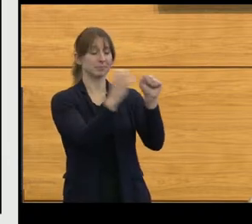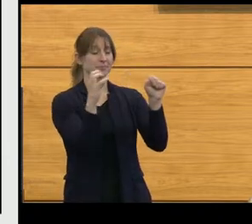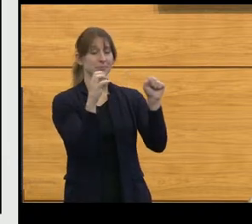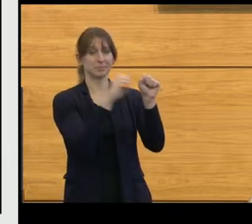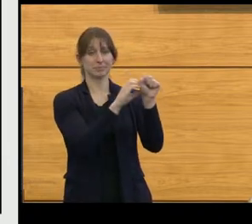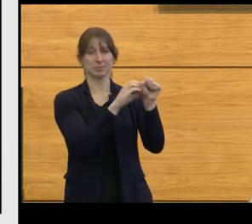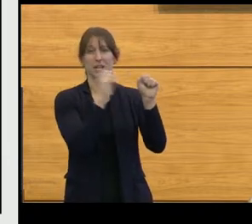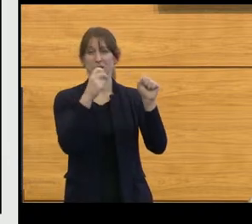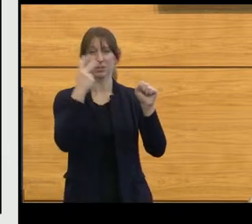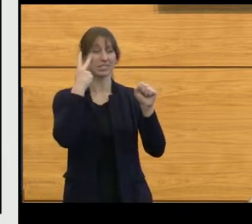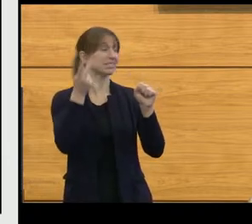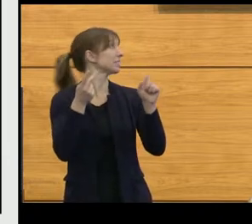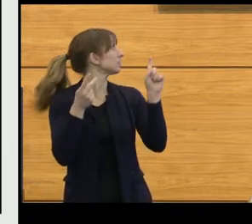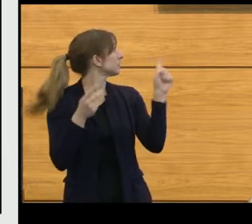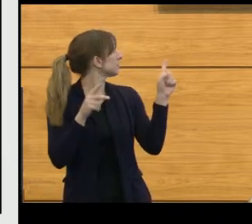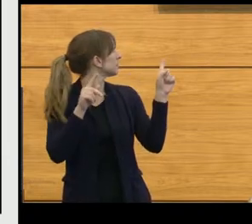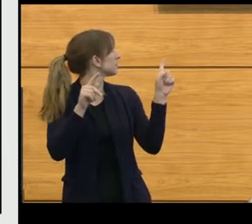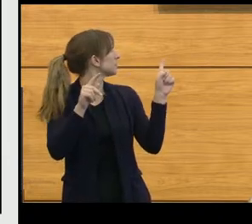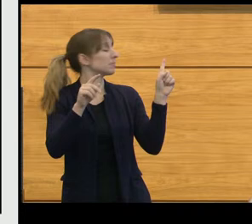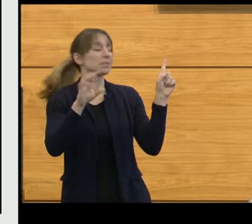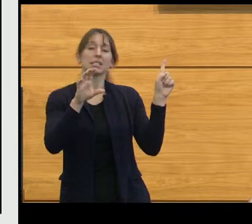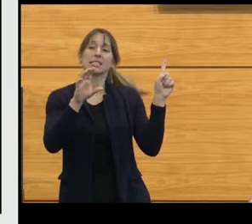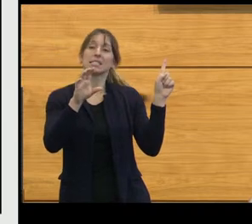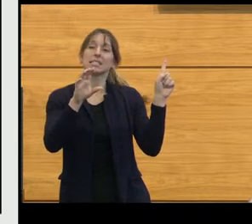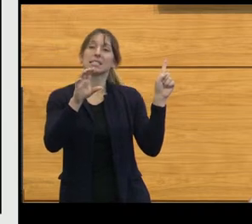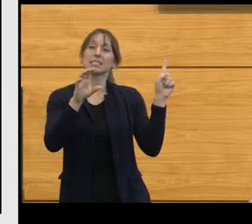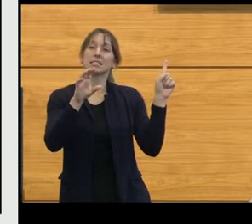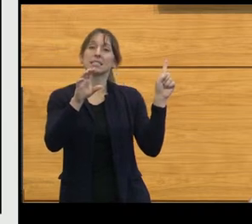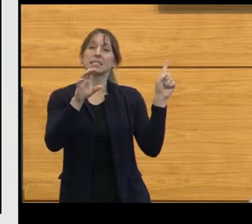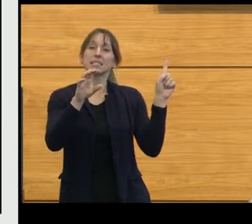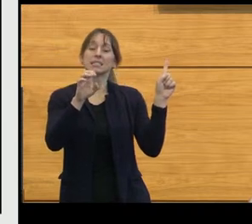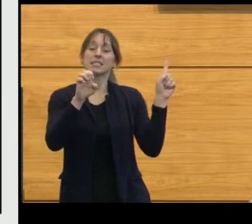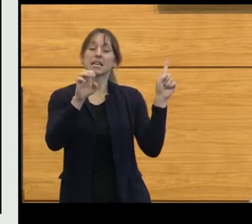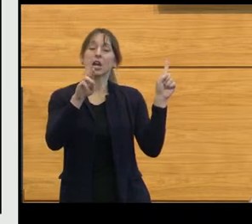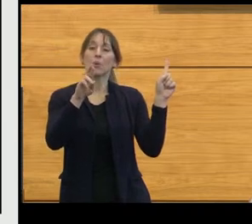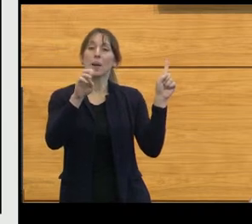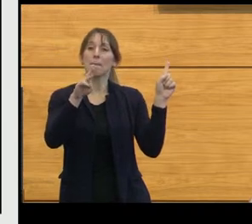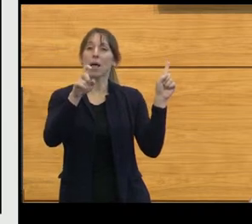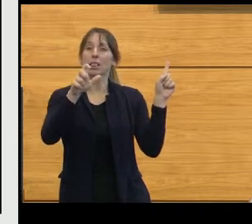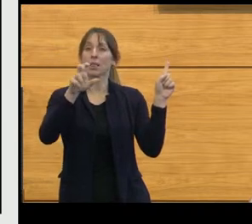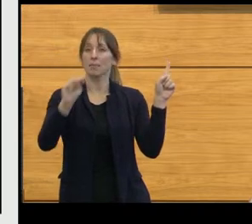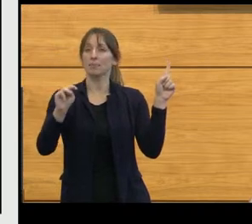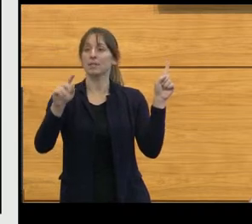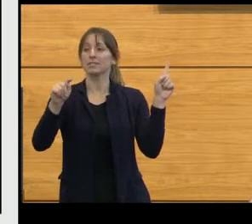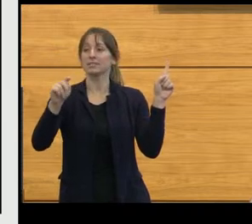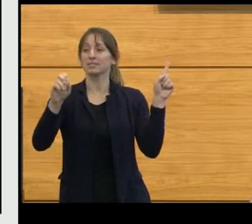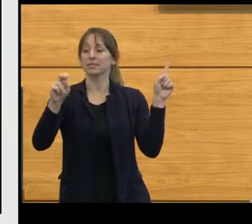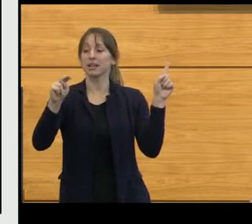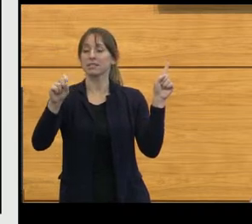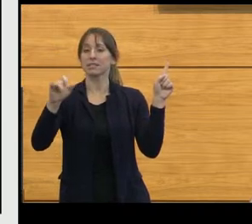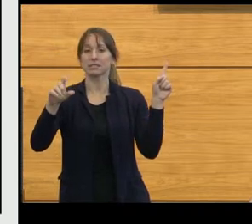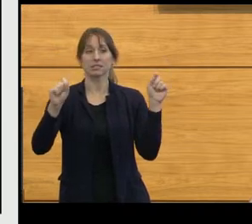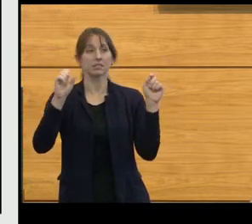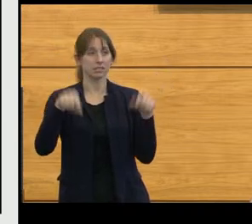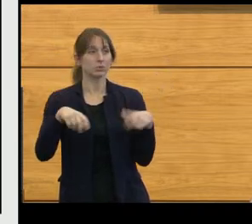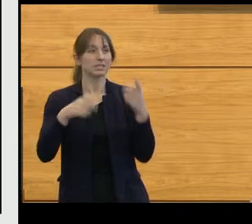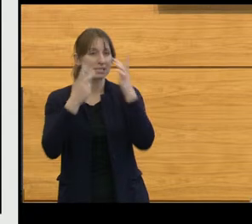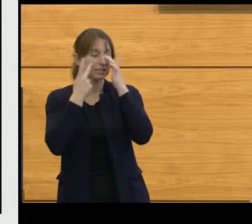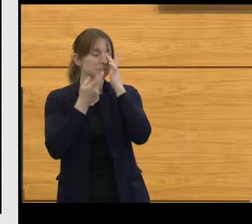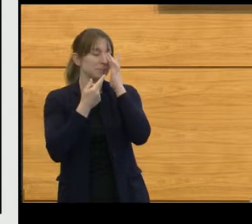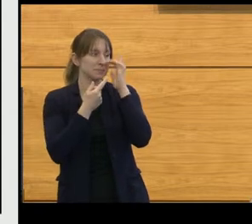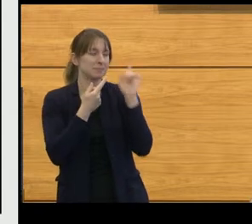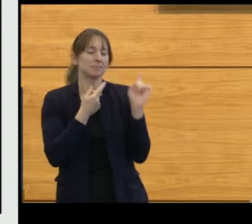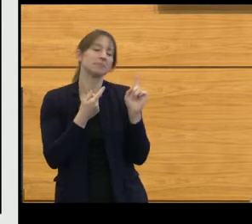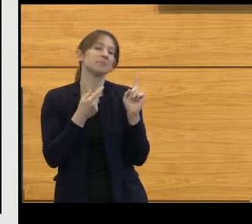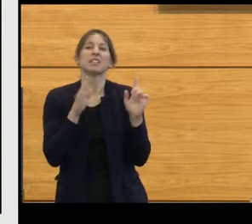cerebellar tonsils, going back to our last finding. They can be a little bit low here. This is an example of not somebody has a Chiari malformation. It's a